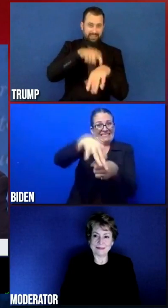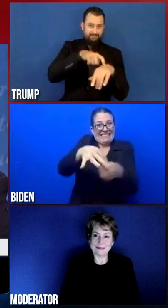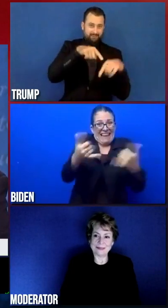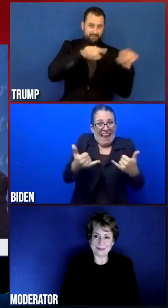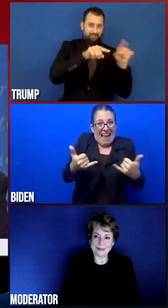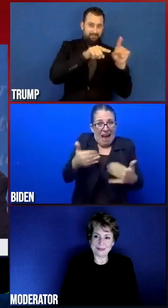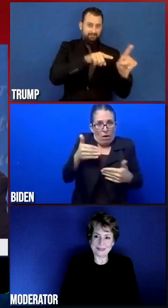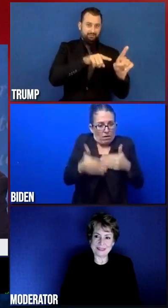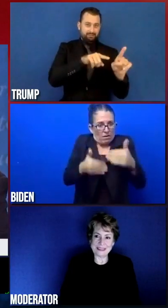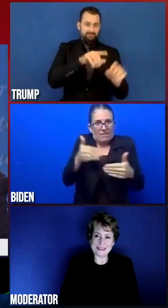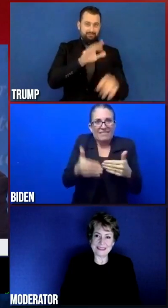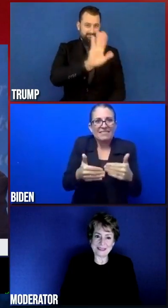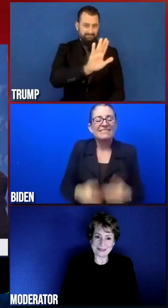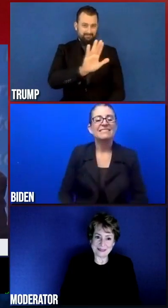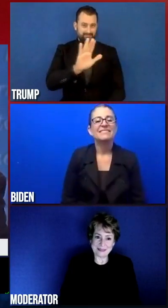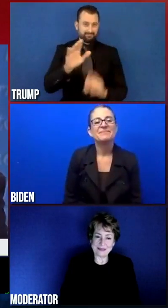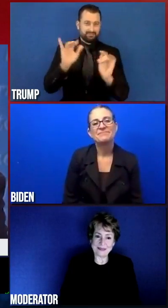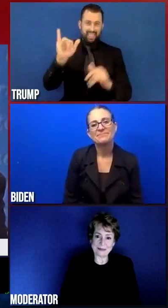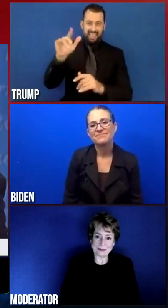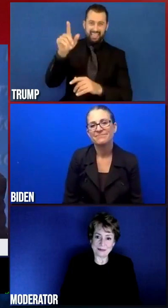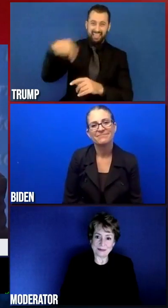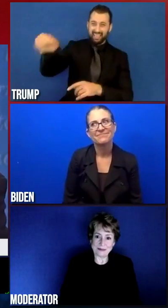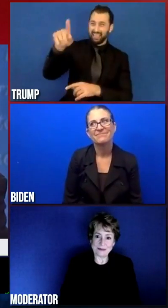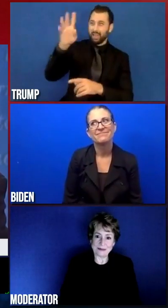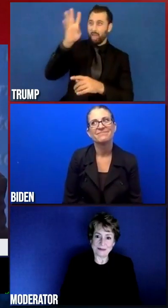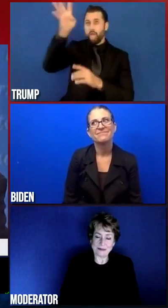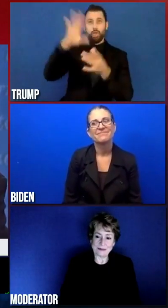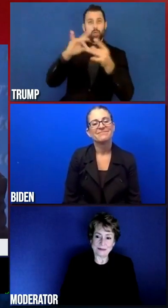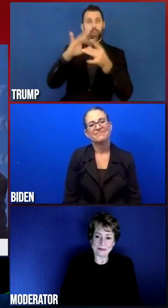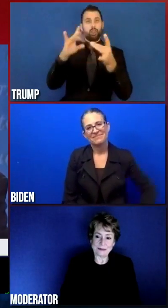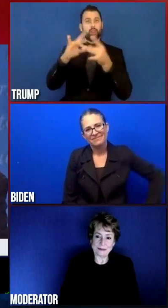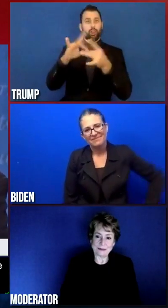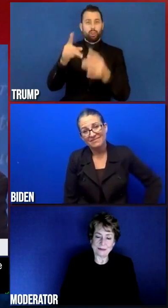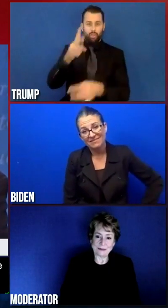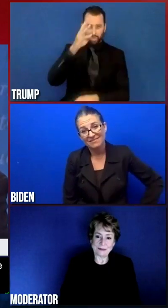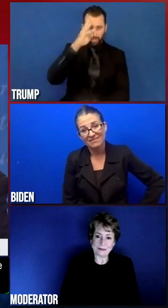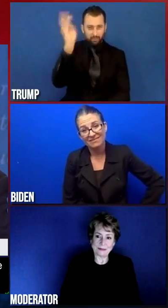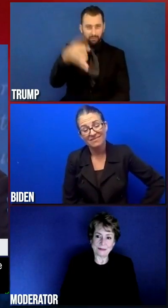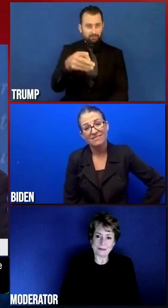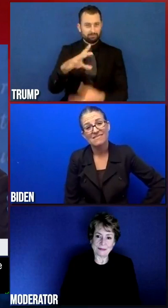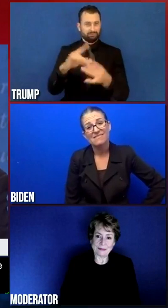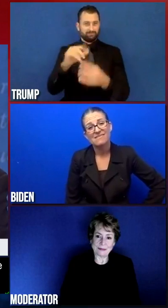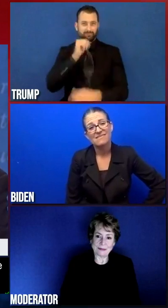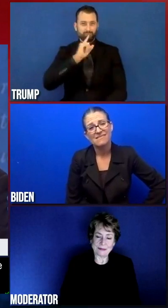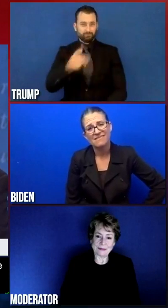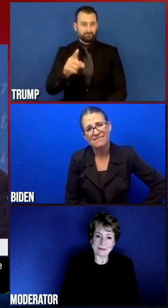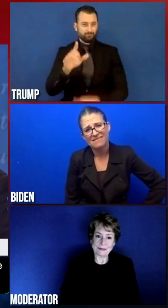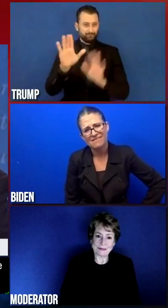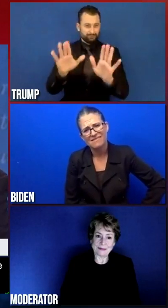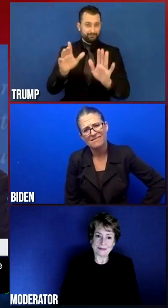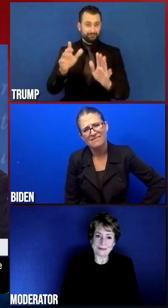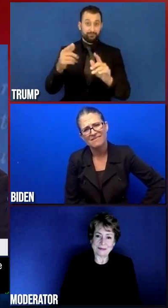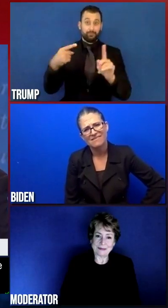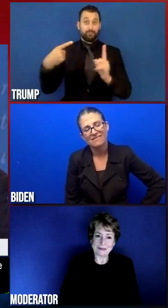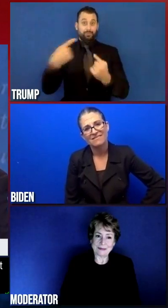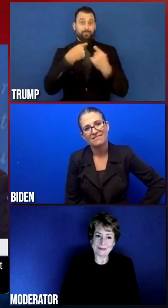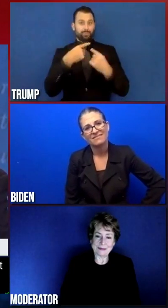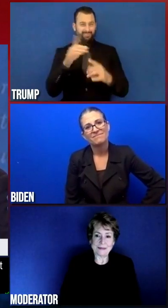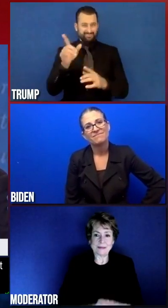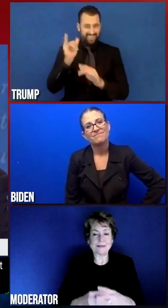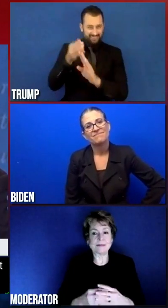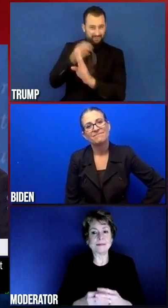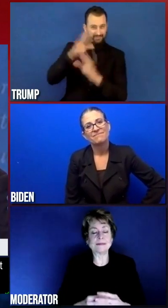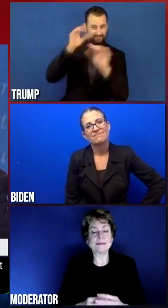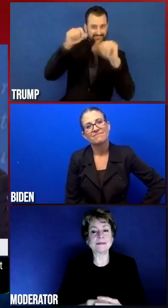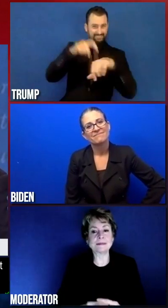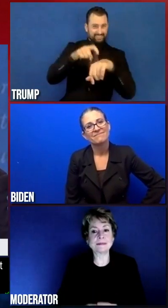totally wrong. I don't know where you got that number. The bigger problem that you have is that you're going to extinguish 180 million people with